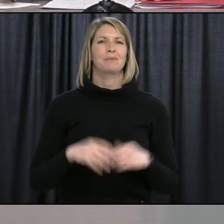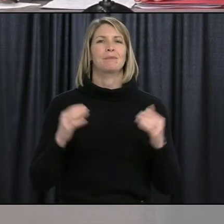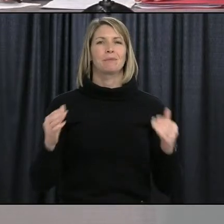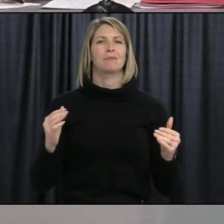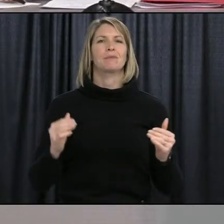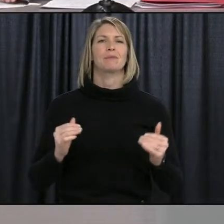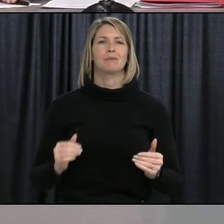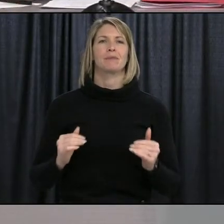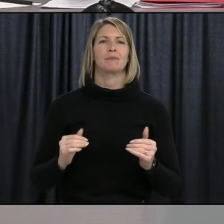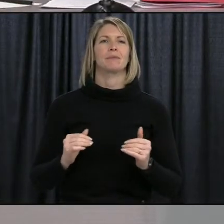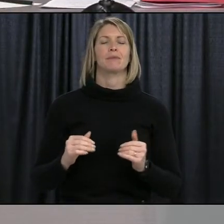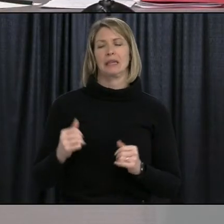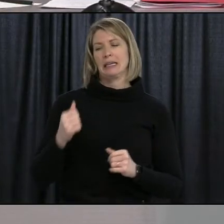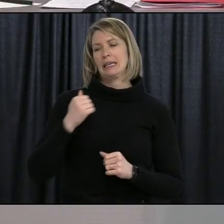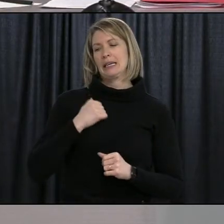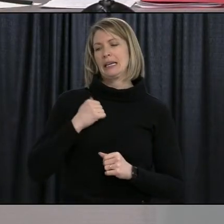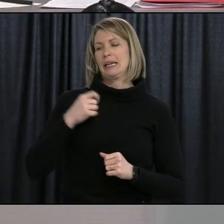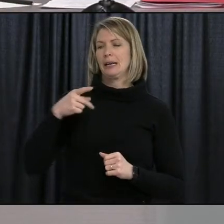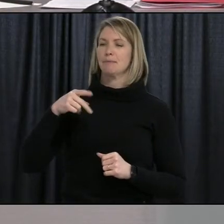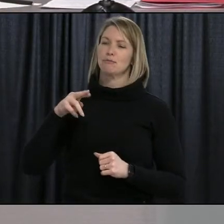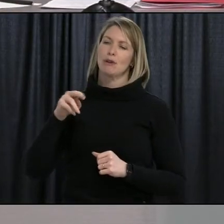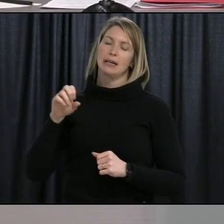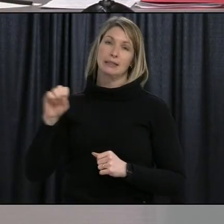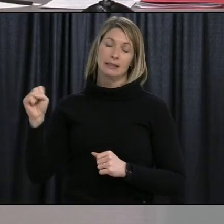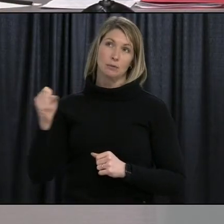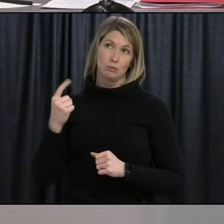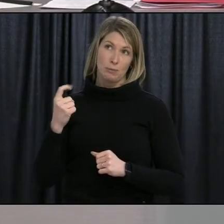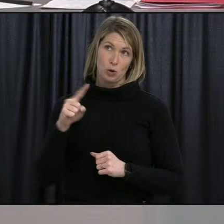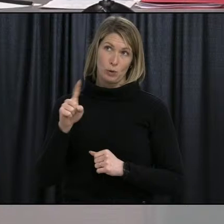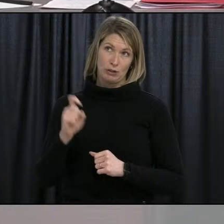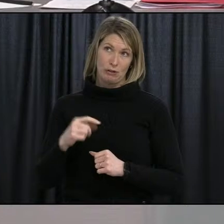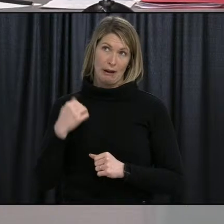Danielle Edwards with the Canadian Press. Do you have a final question?